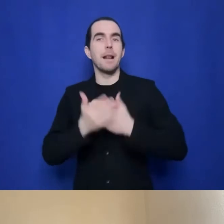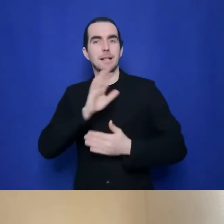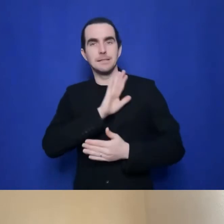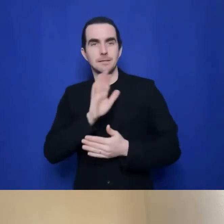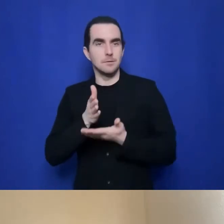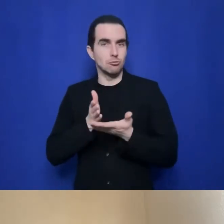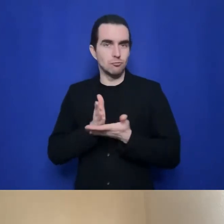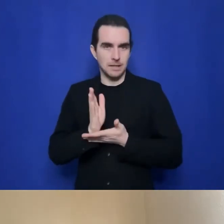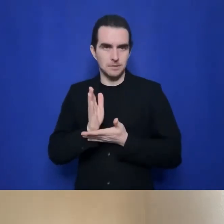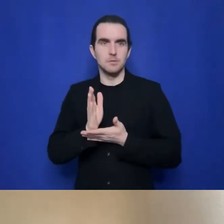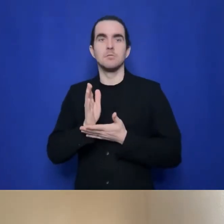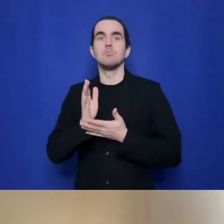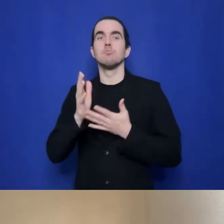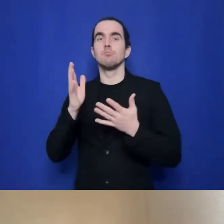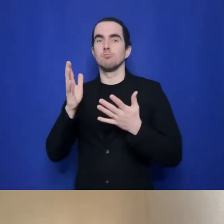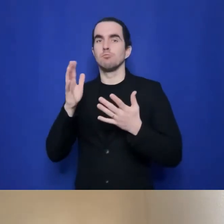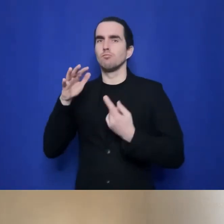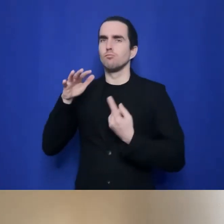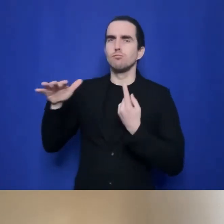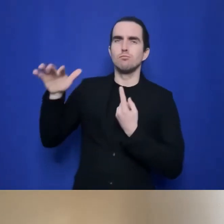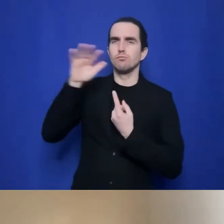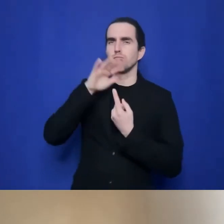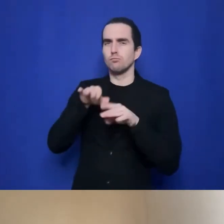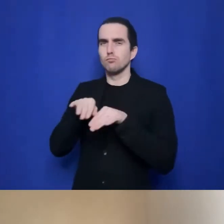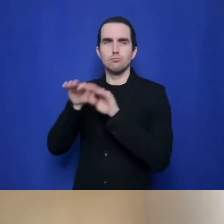Ms. O'Hare advocates for